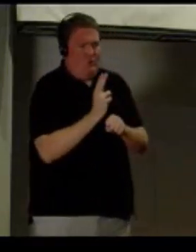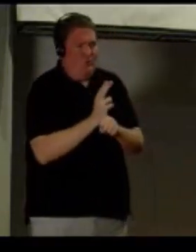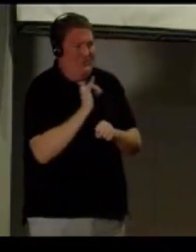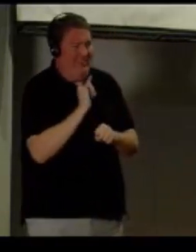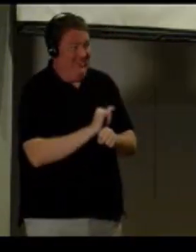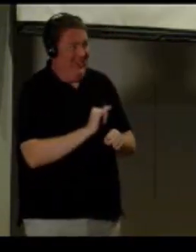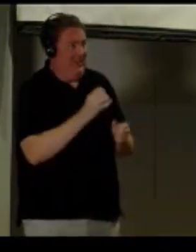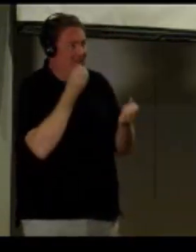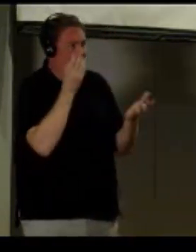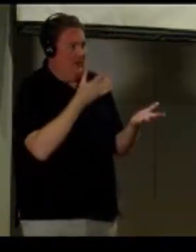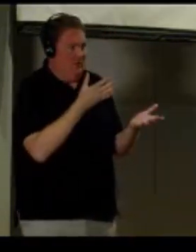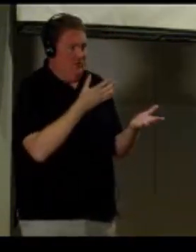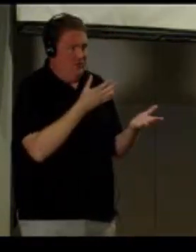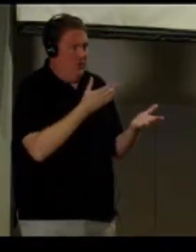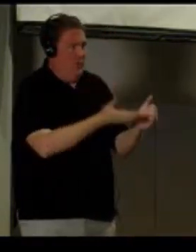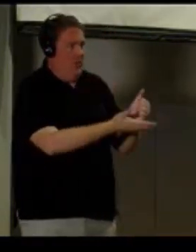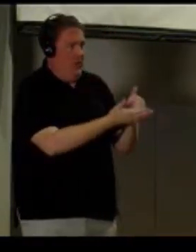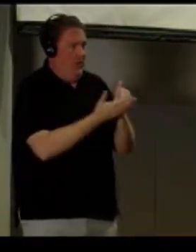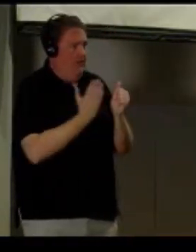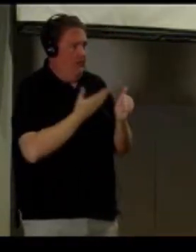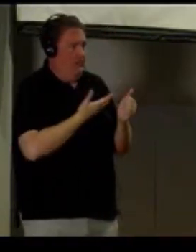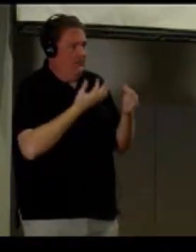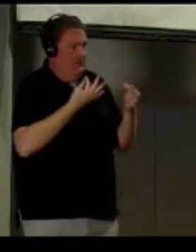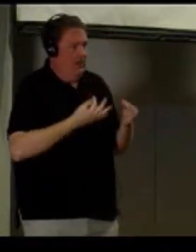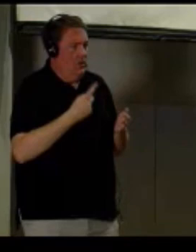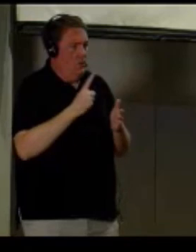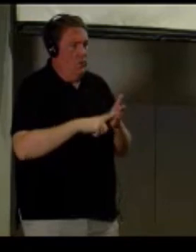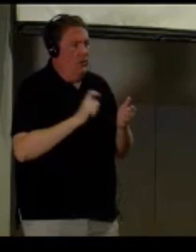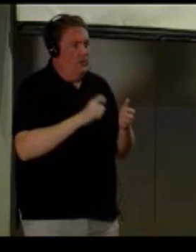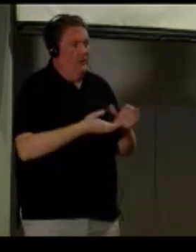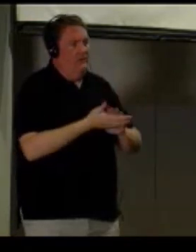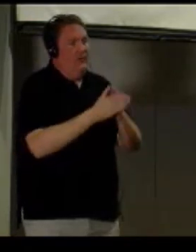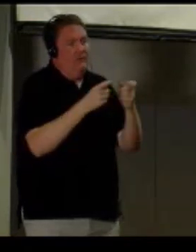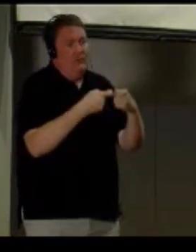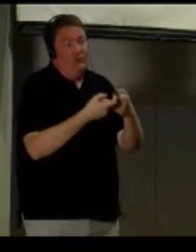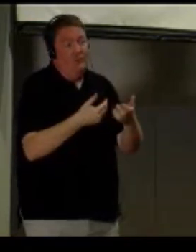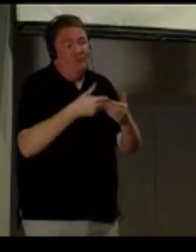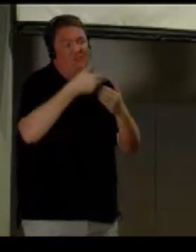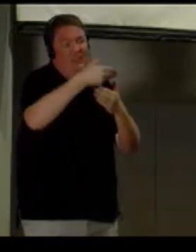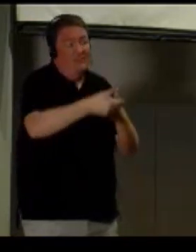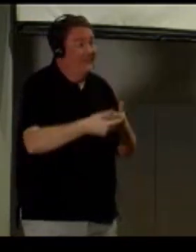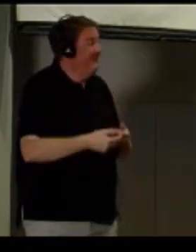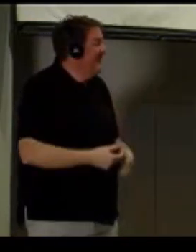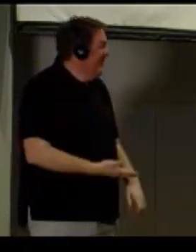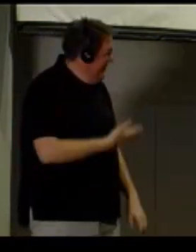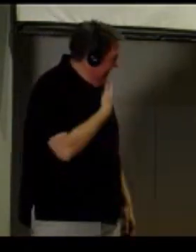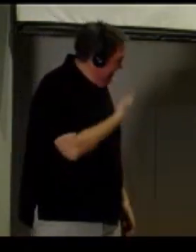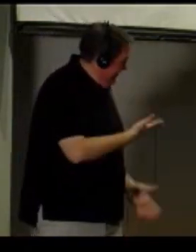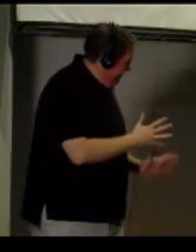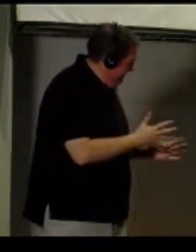us clues to what we should do next. All right, thank you.